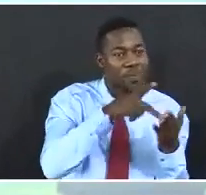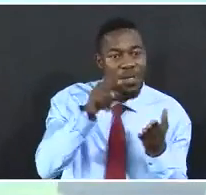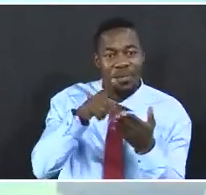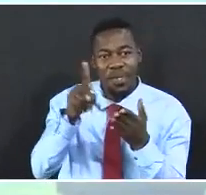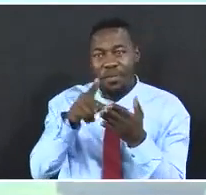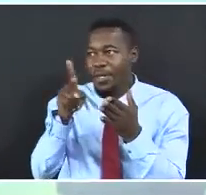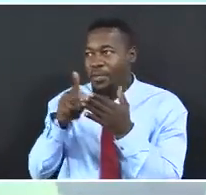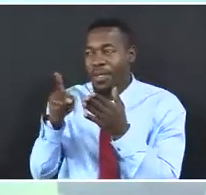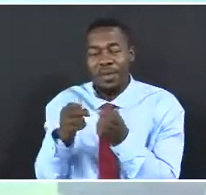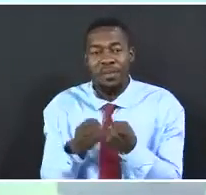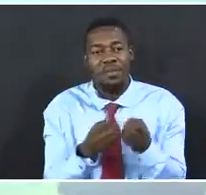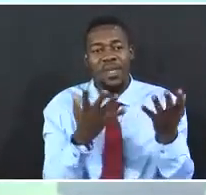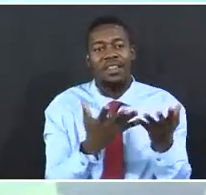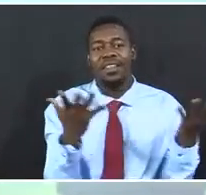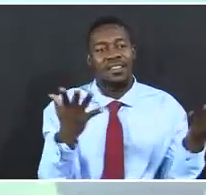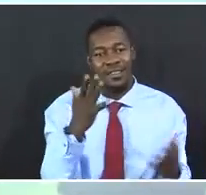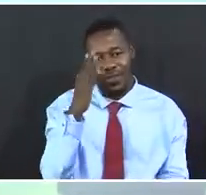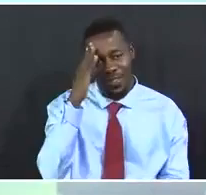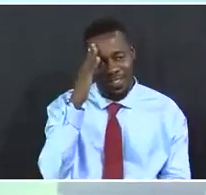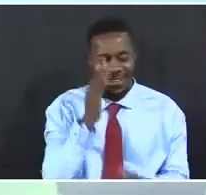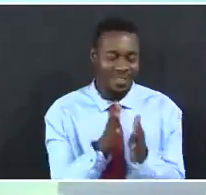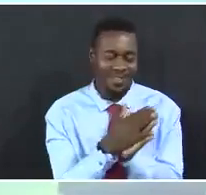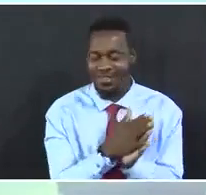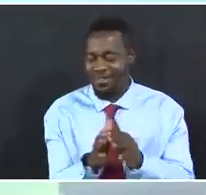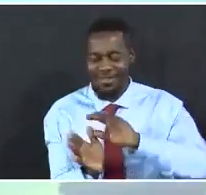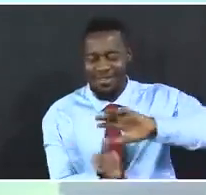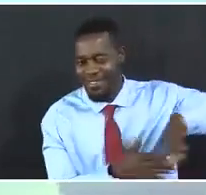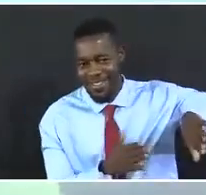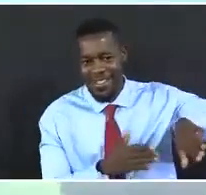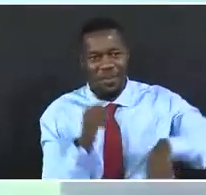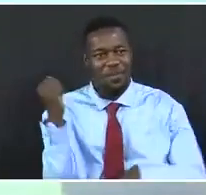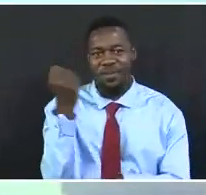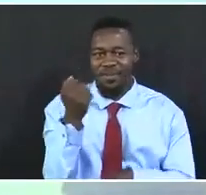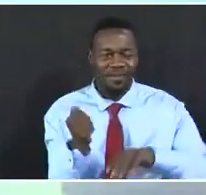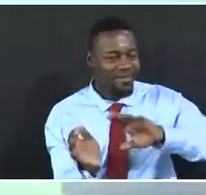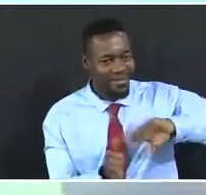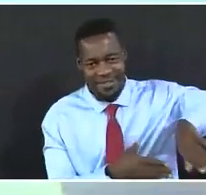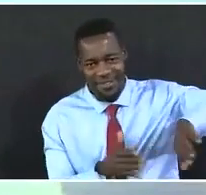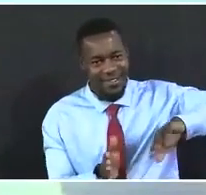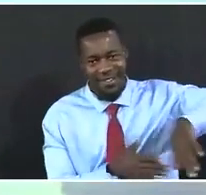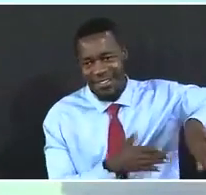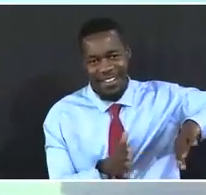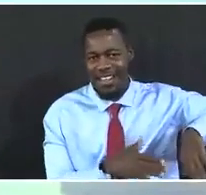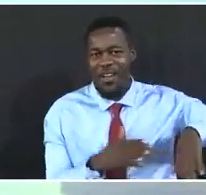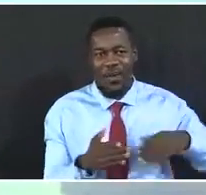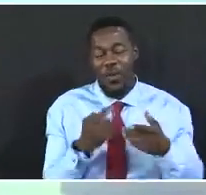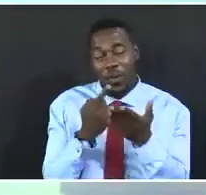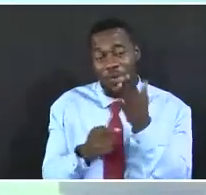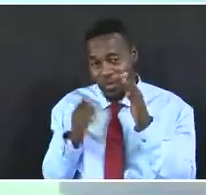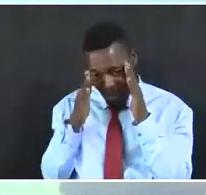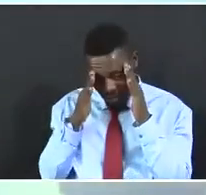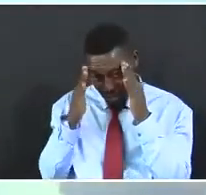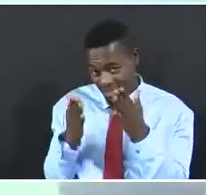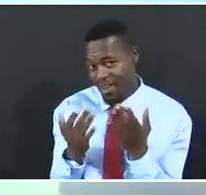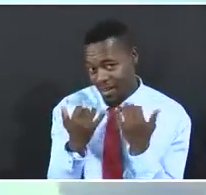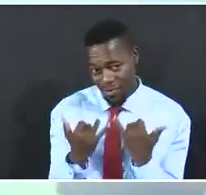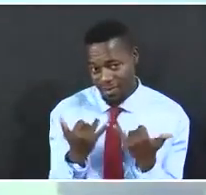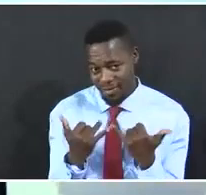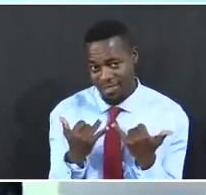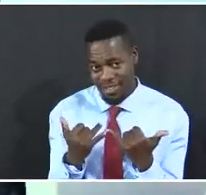that imaginary mountain. That is another story. You can deal with that, okay? But that's not what we are talking about today.